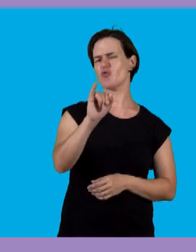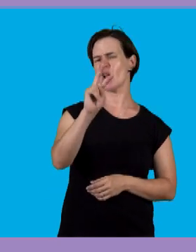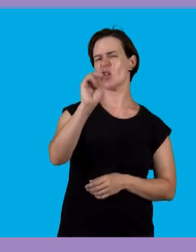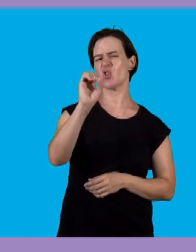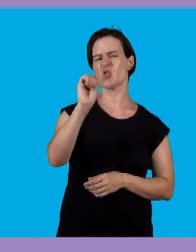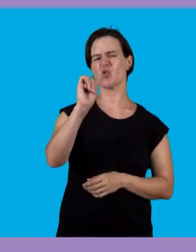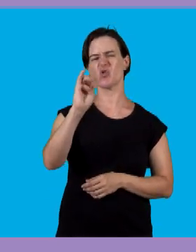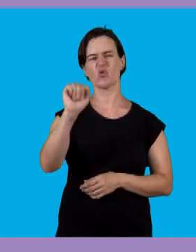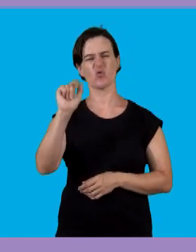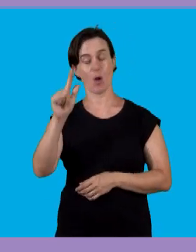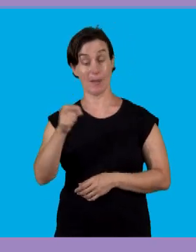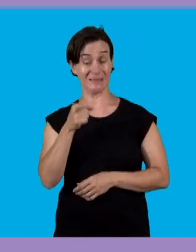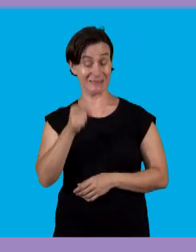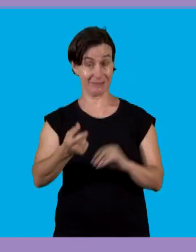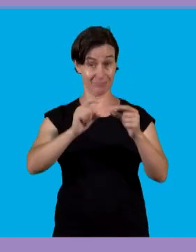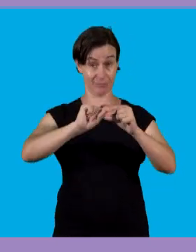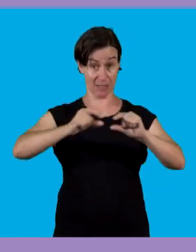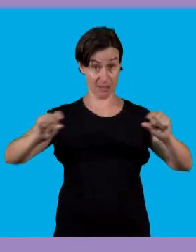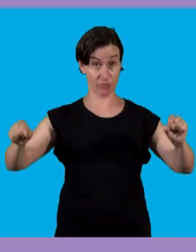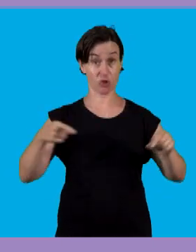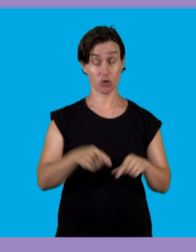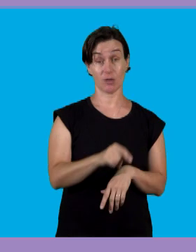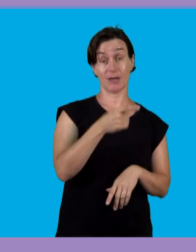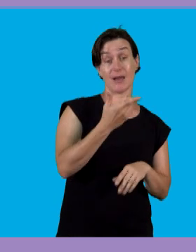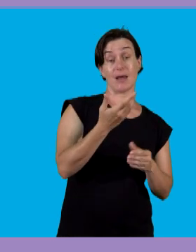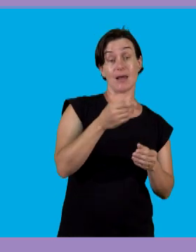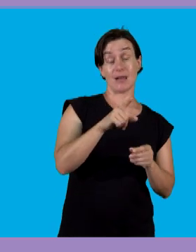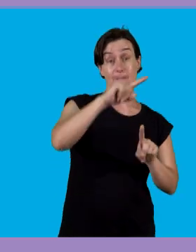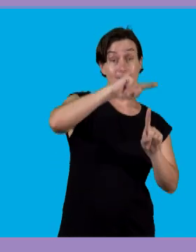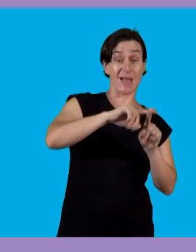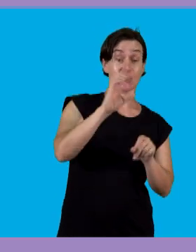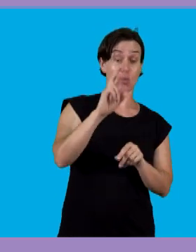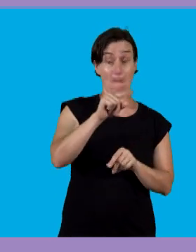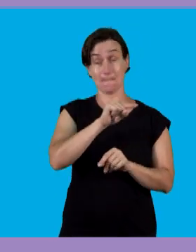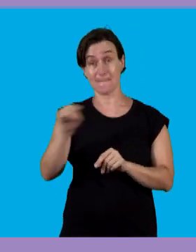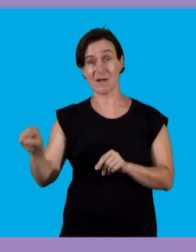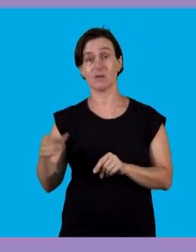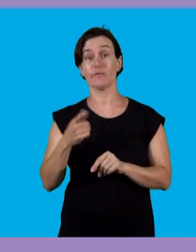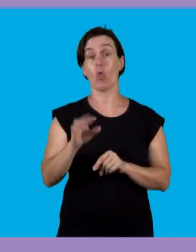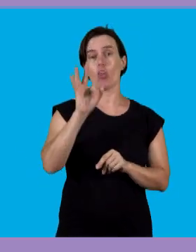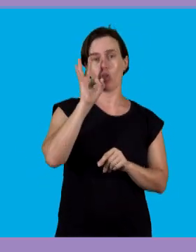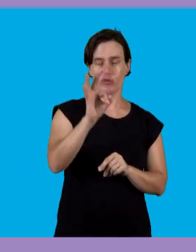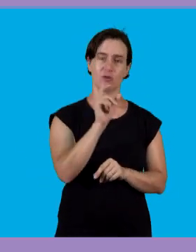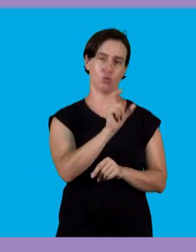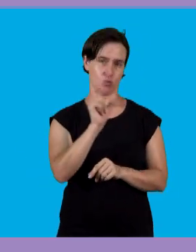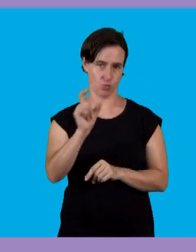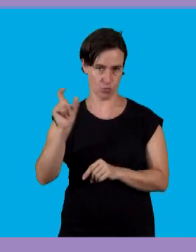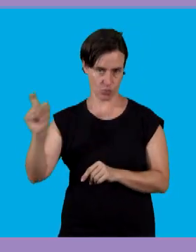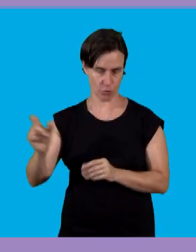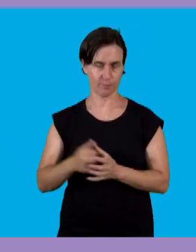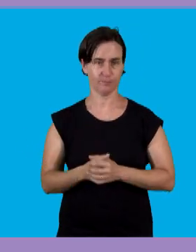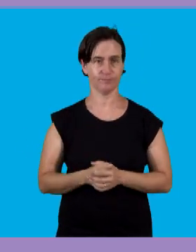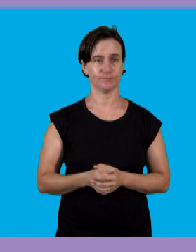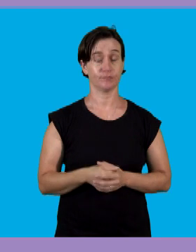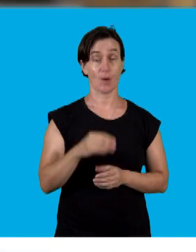a trinomial is an expression which is a sum or difference of 3 terms. So we've already looked at one term, which is a